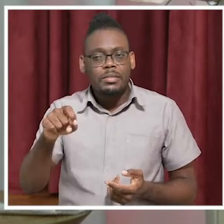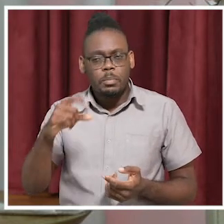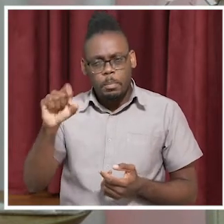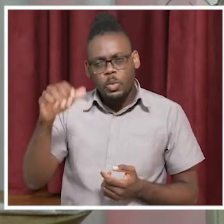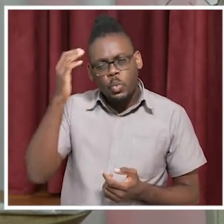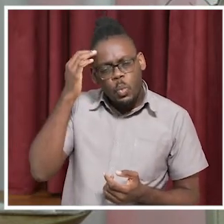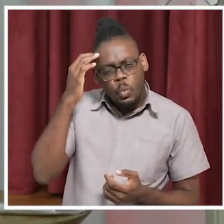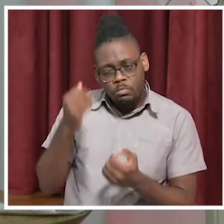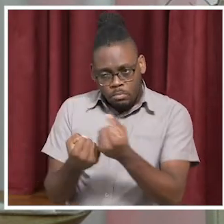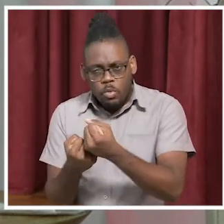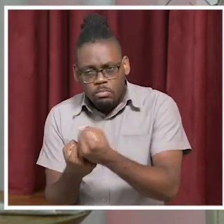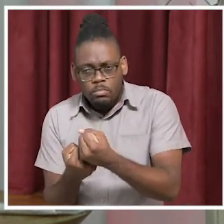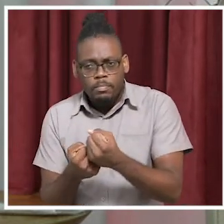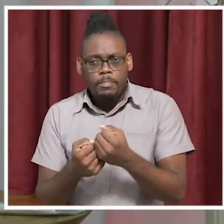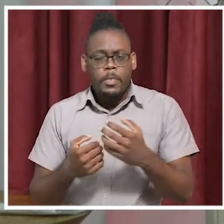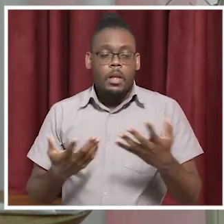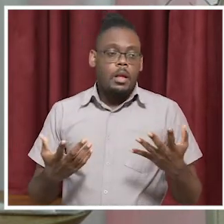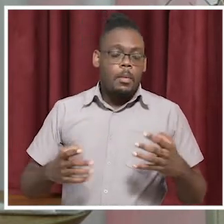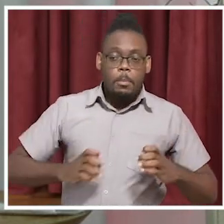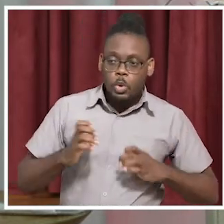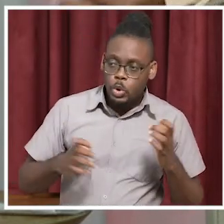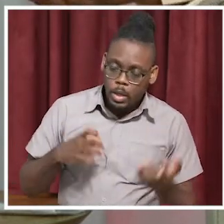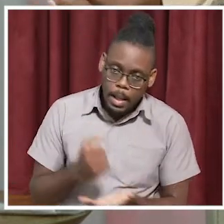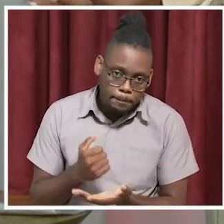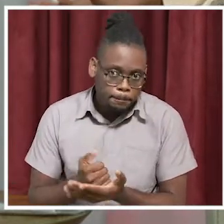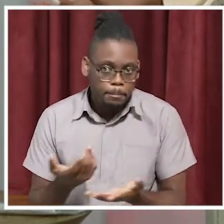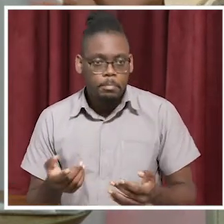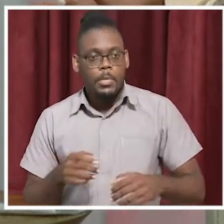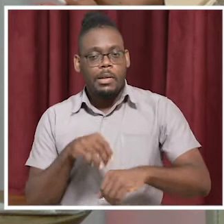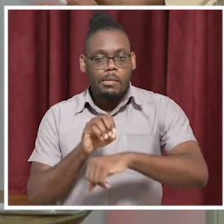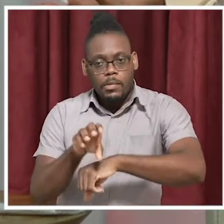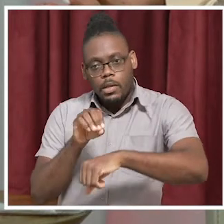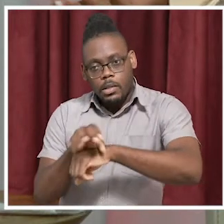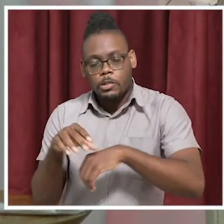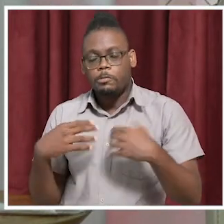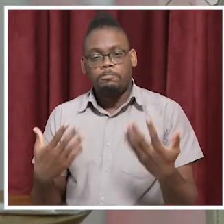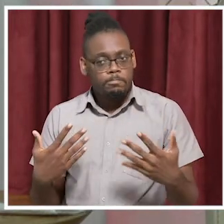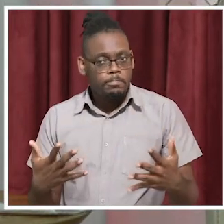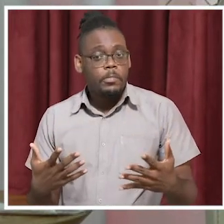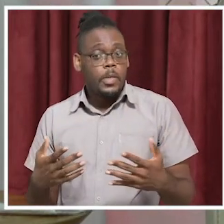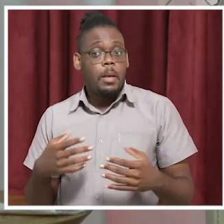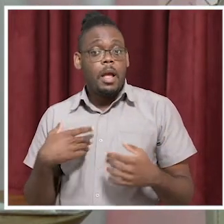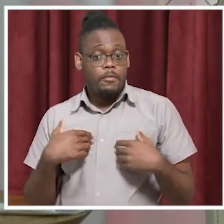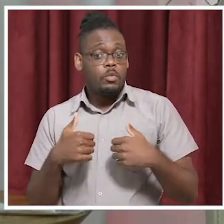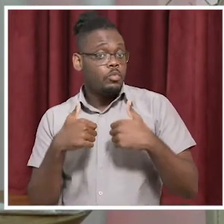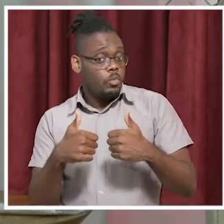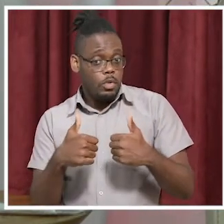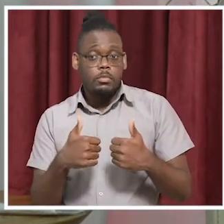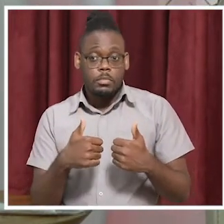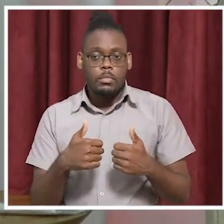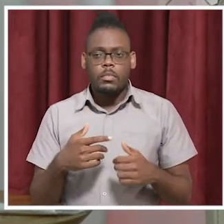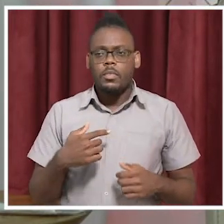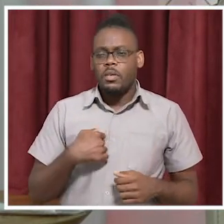beyond getting the actual tangible goods to effectively do the job. We're also seeing that gap being bridged. And I'm sure many